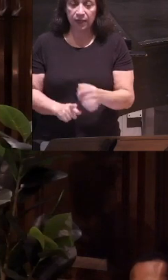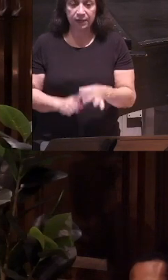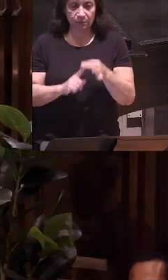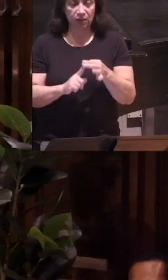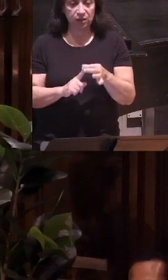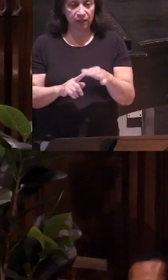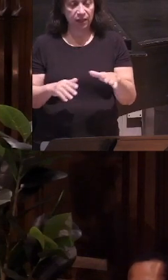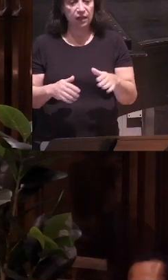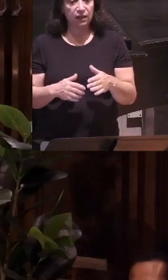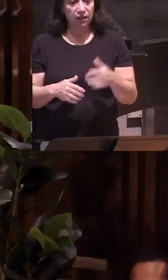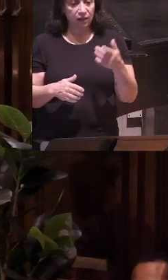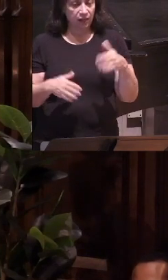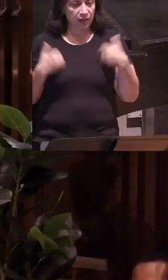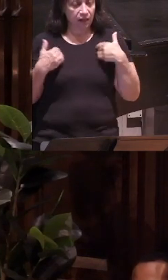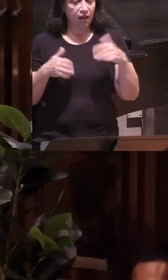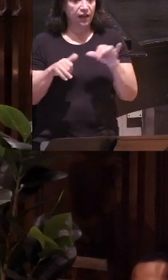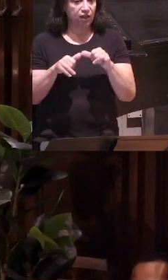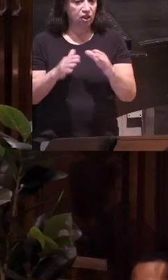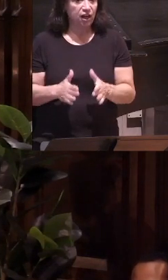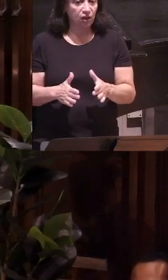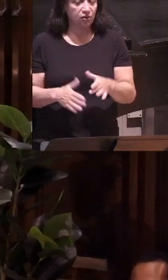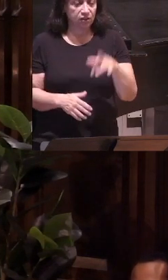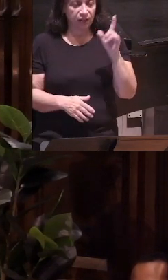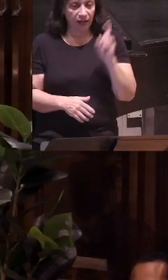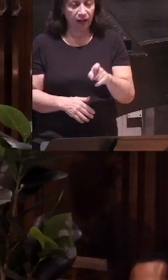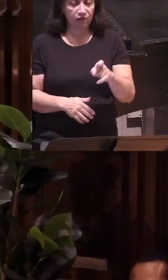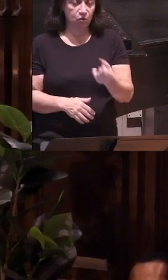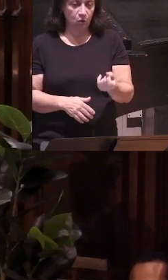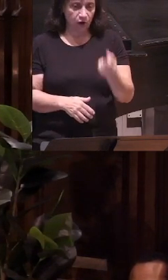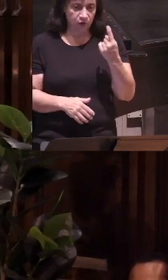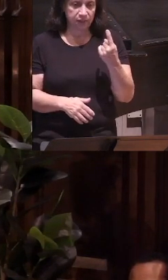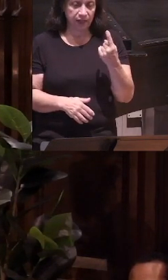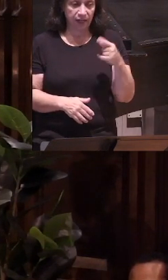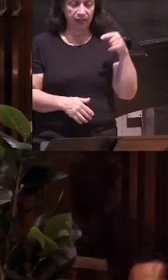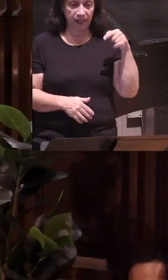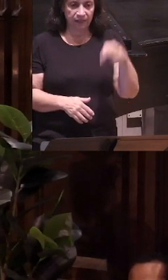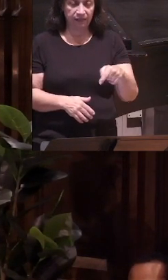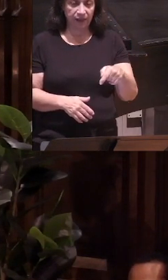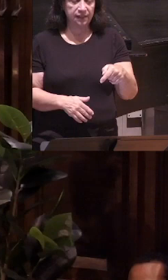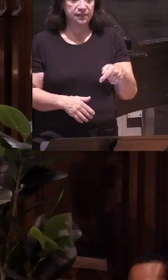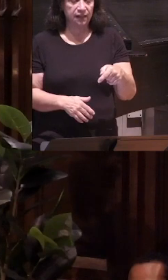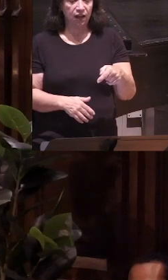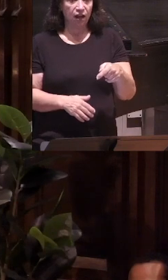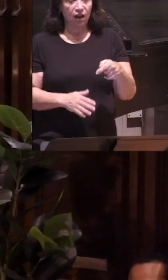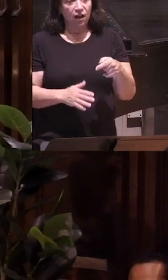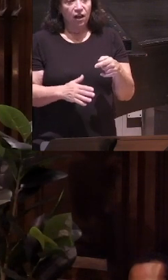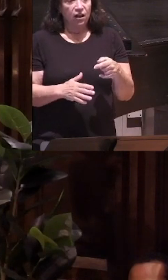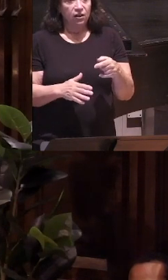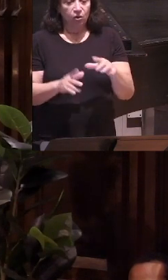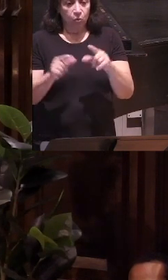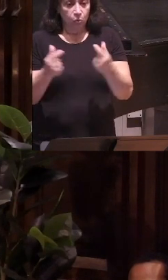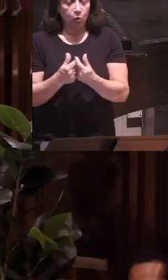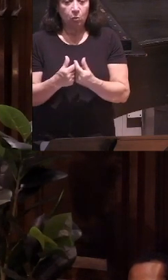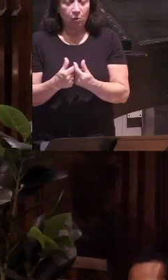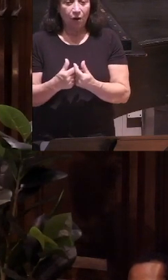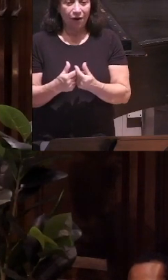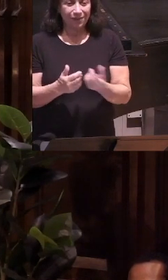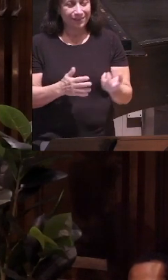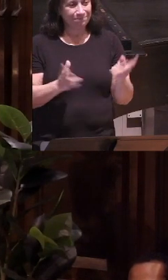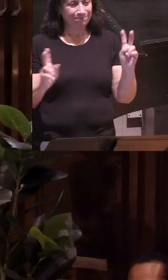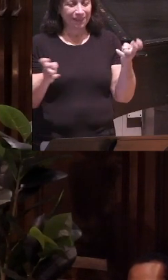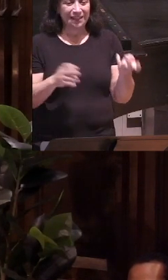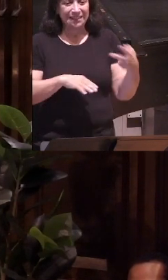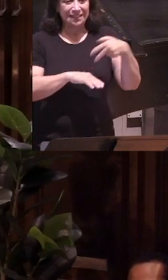especially the young engineers at Pratt & Whitney. They have to understand that they stand on the shoulders of giants.